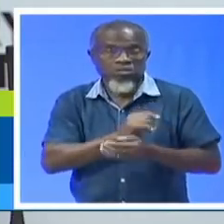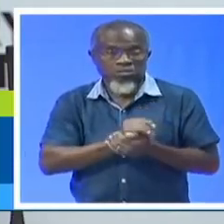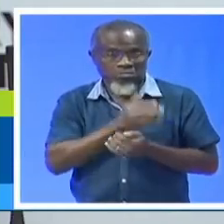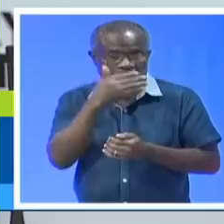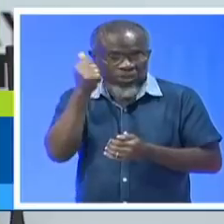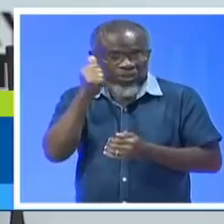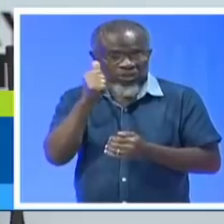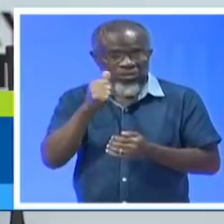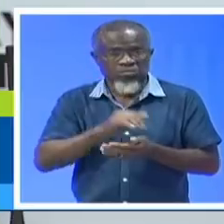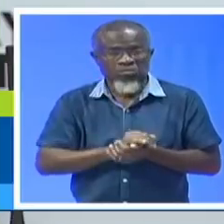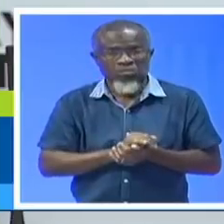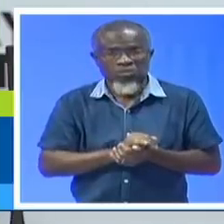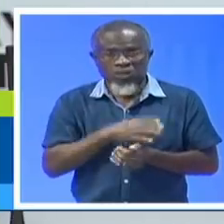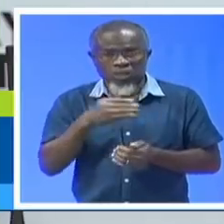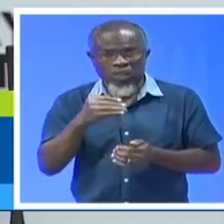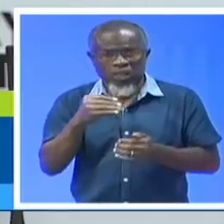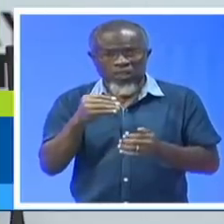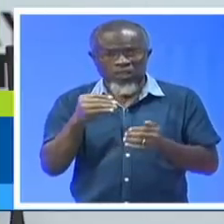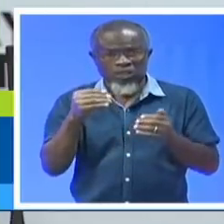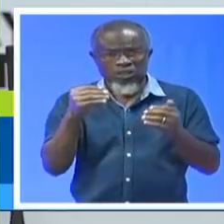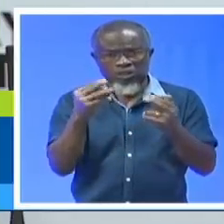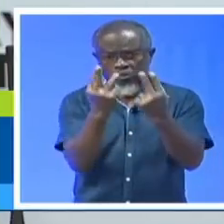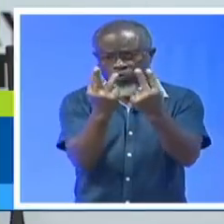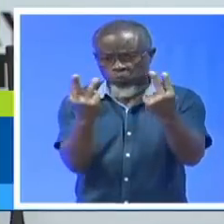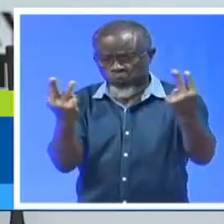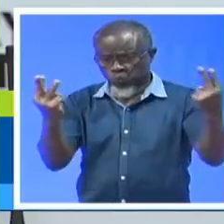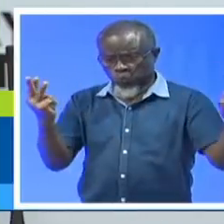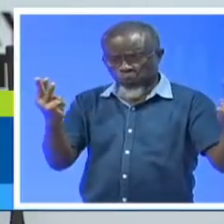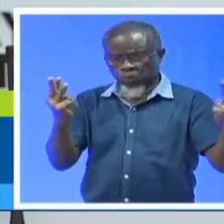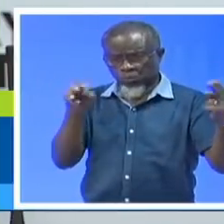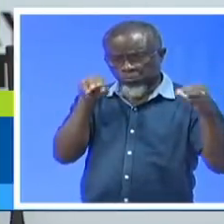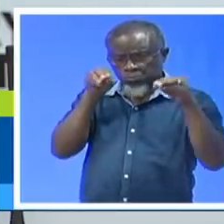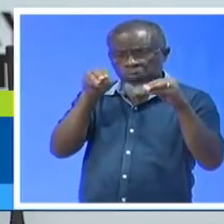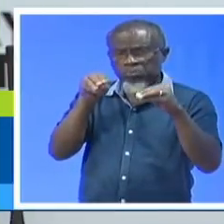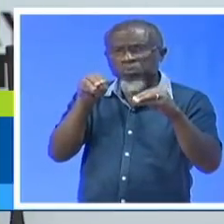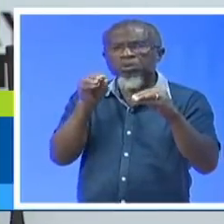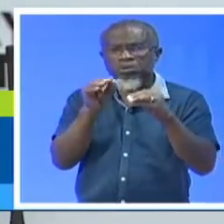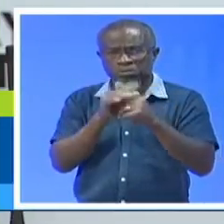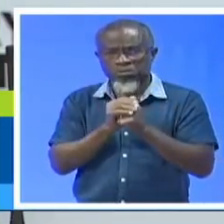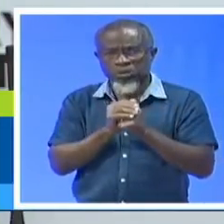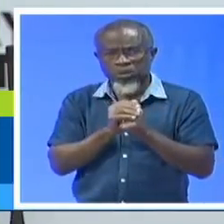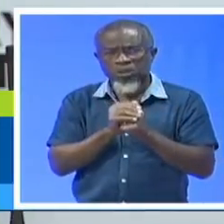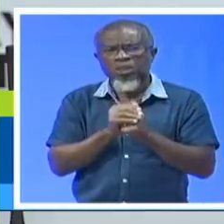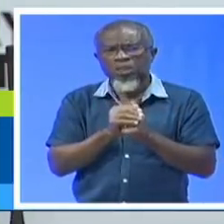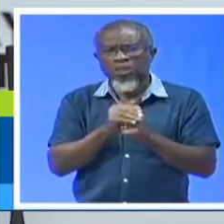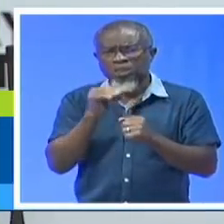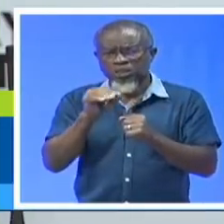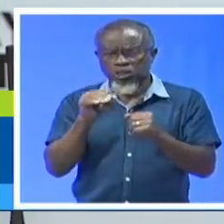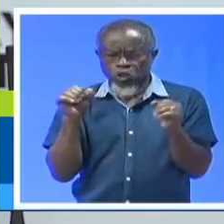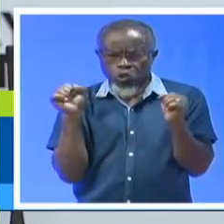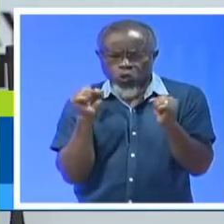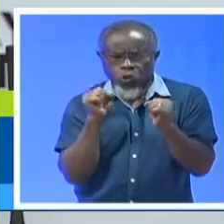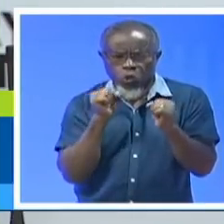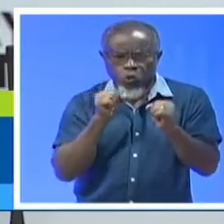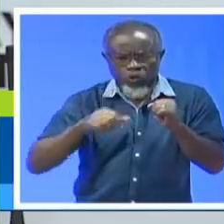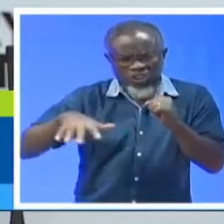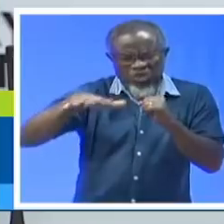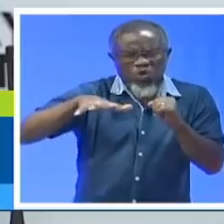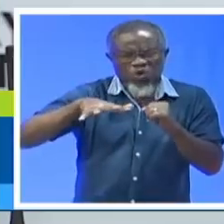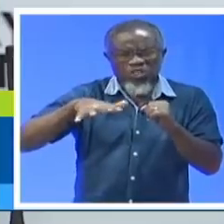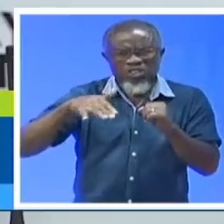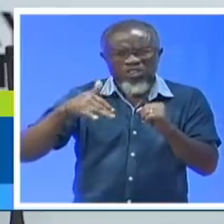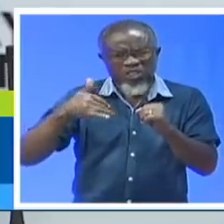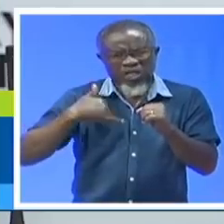are set up in the cold zone have alarms and bells and whistles, which automatically tracks